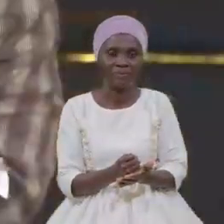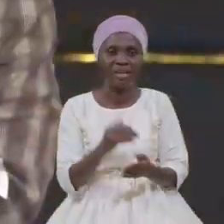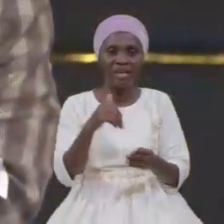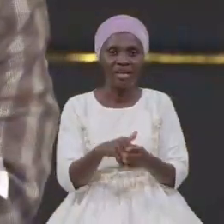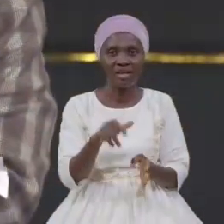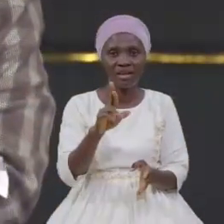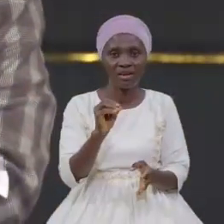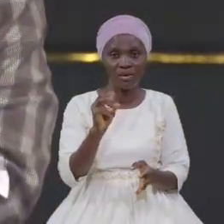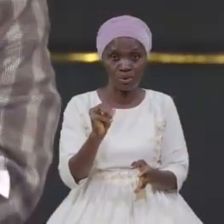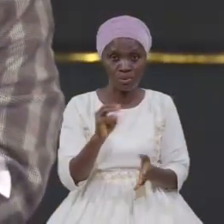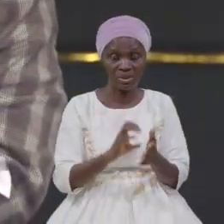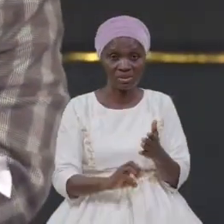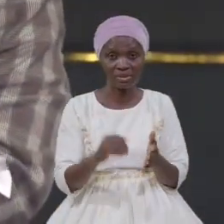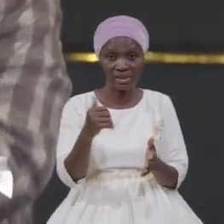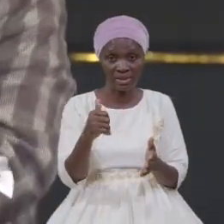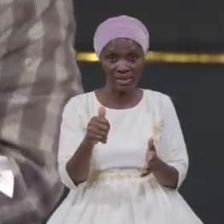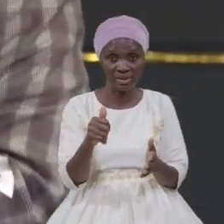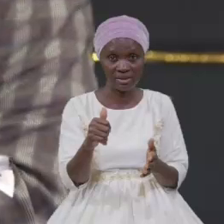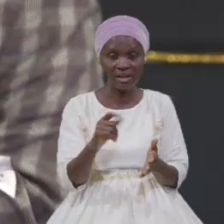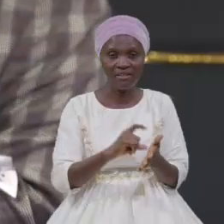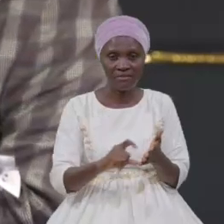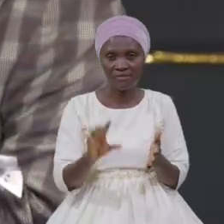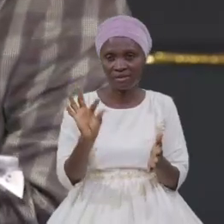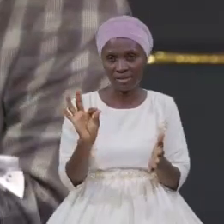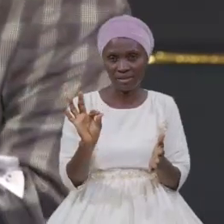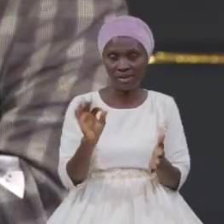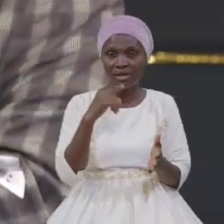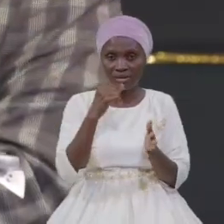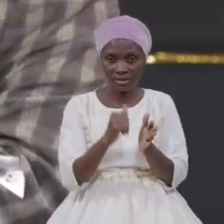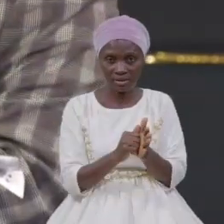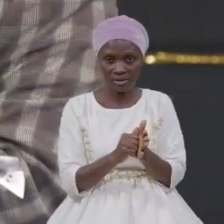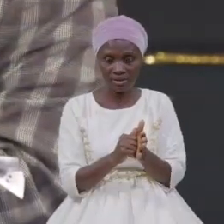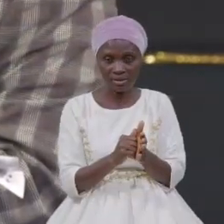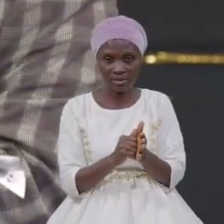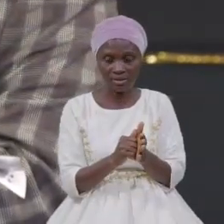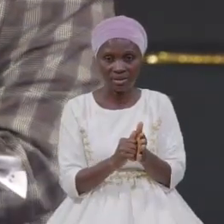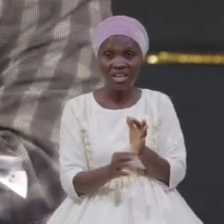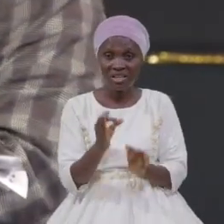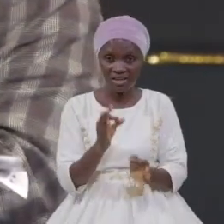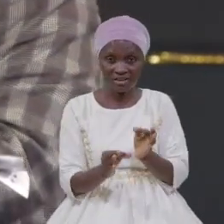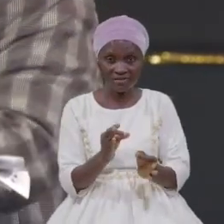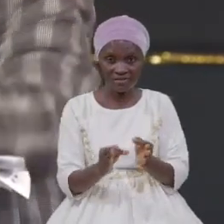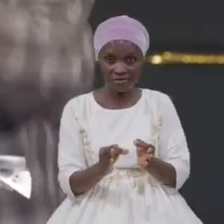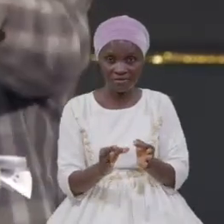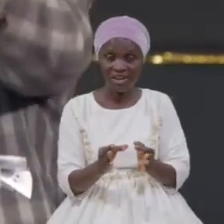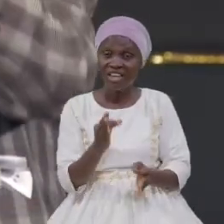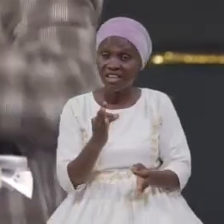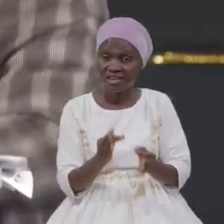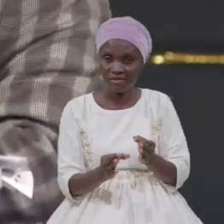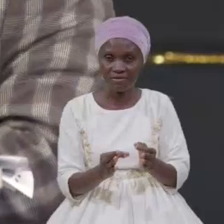10, verse 9. It says that if thou means